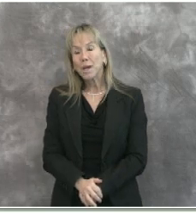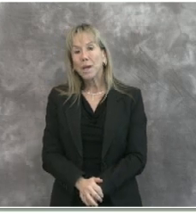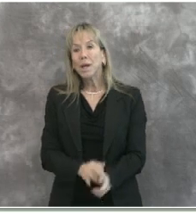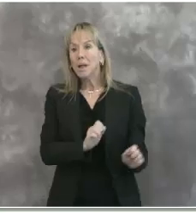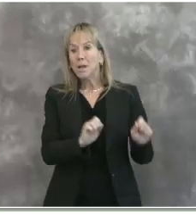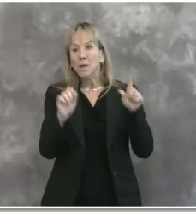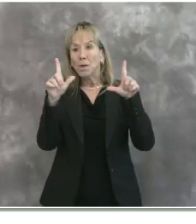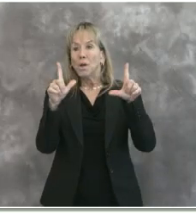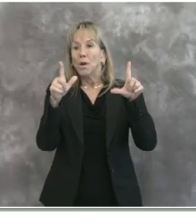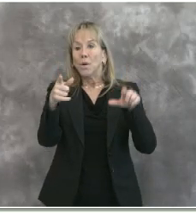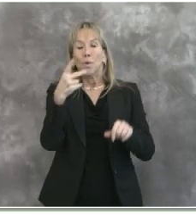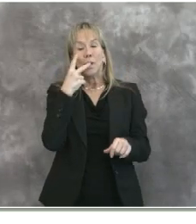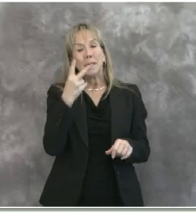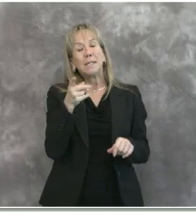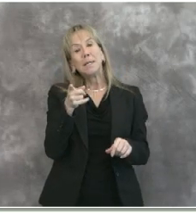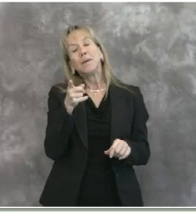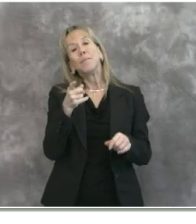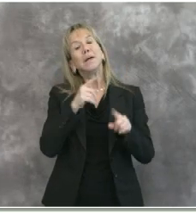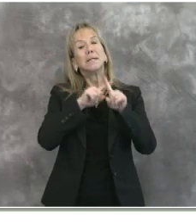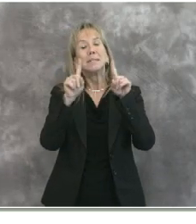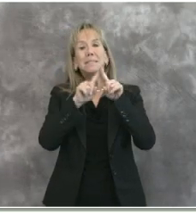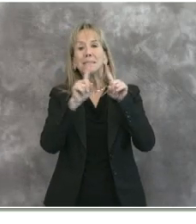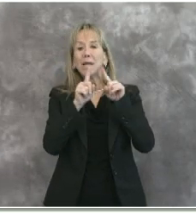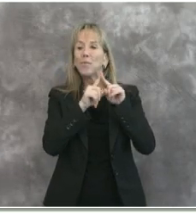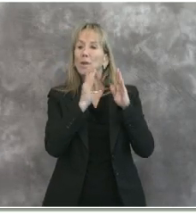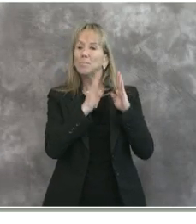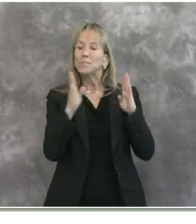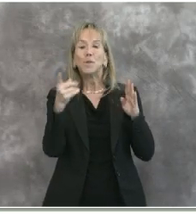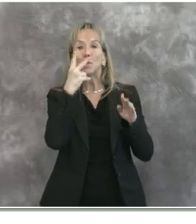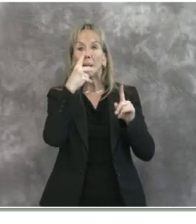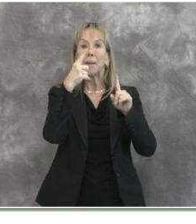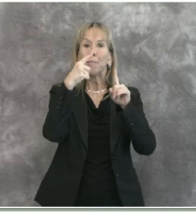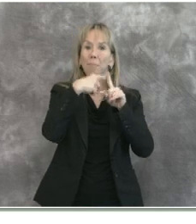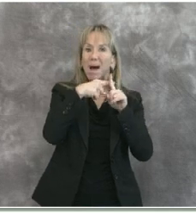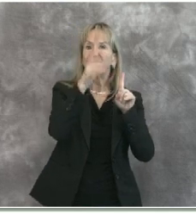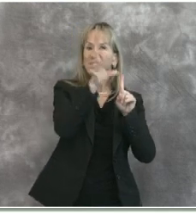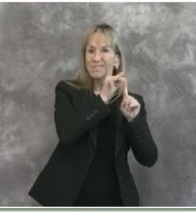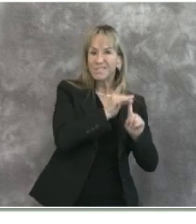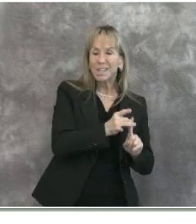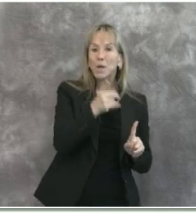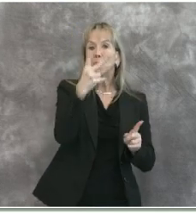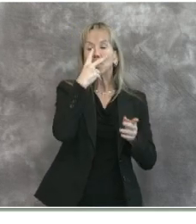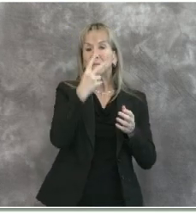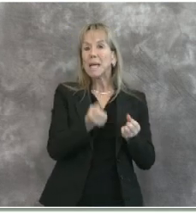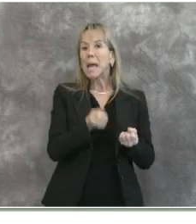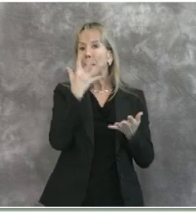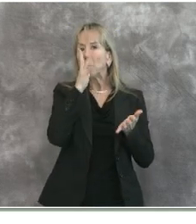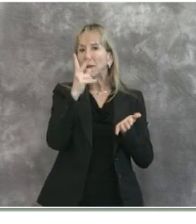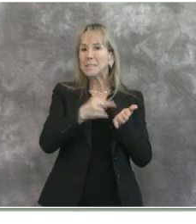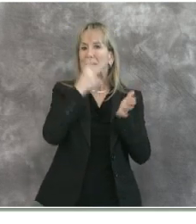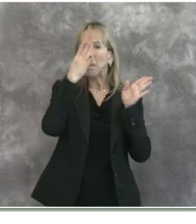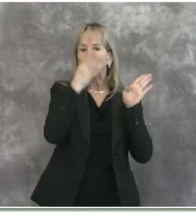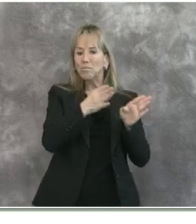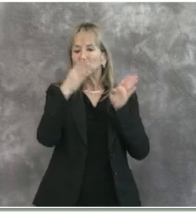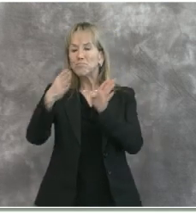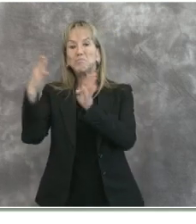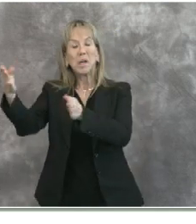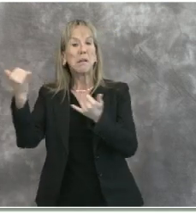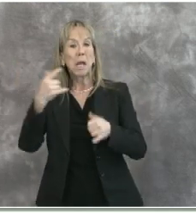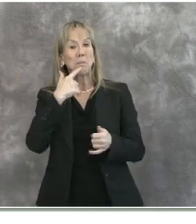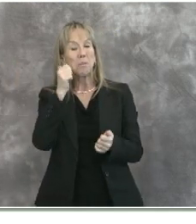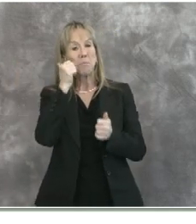here represents a variety of things all outlaid in one. You see our positives along with the doubling rate of every 23